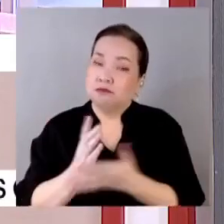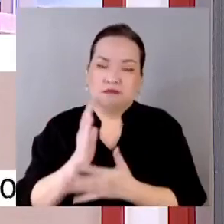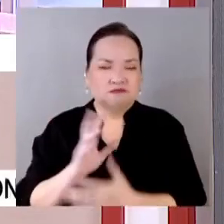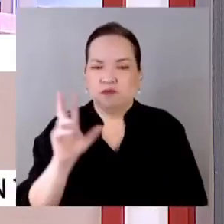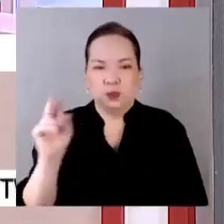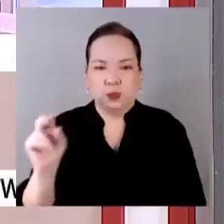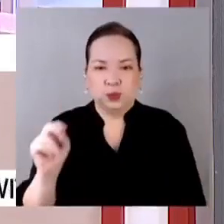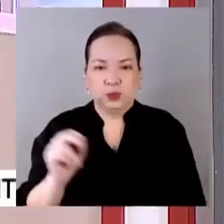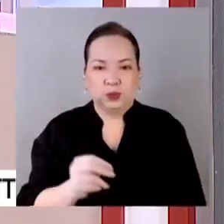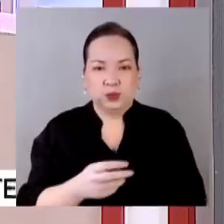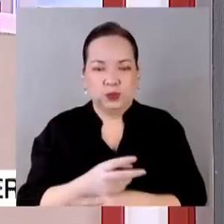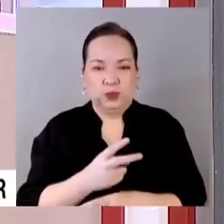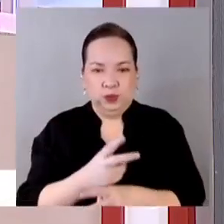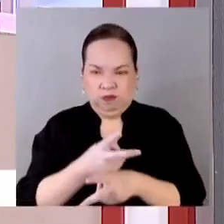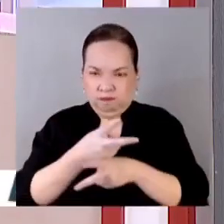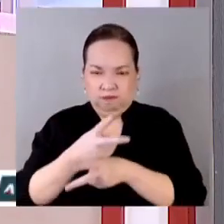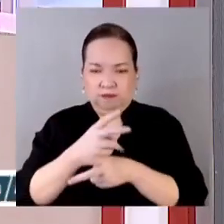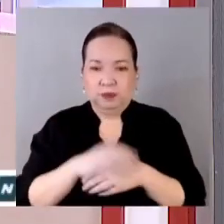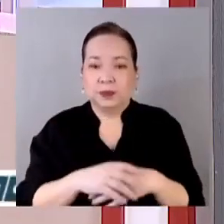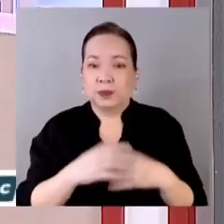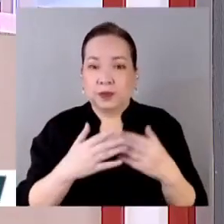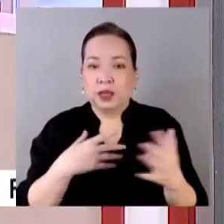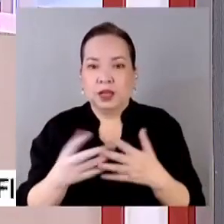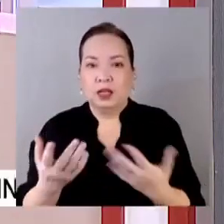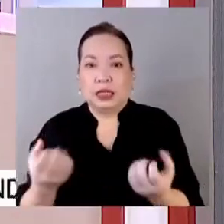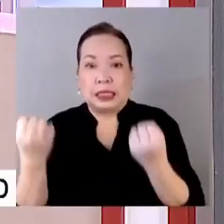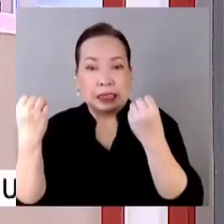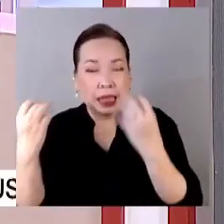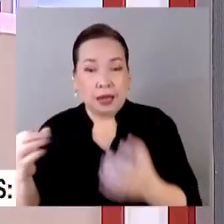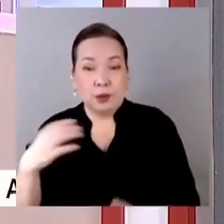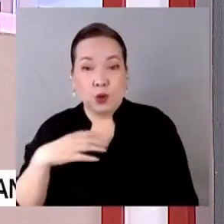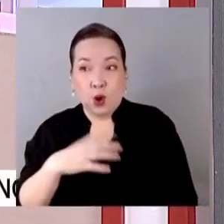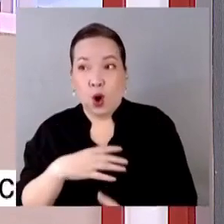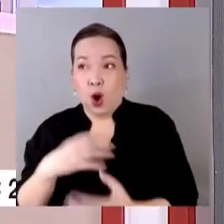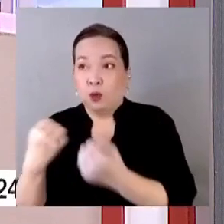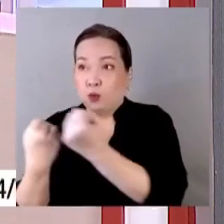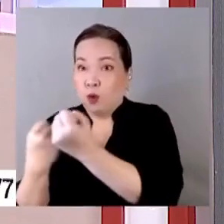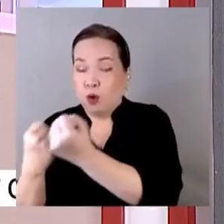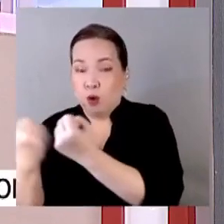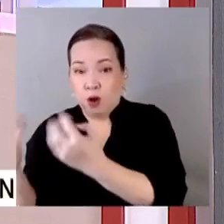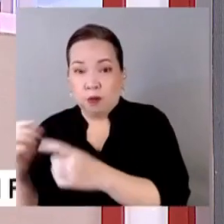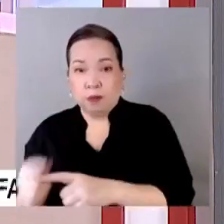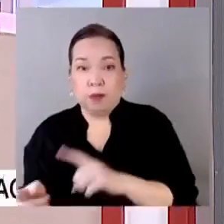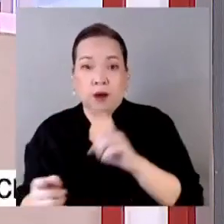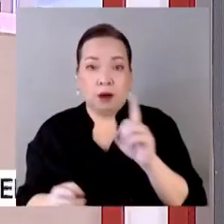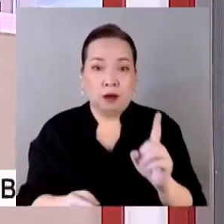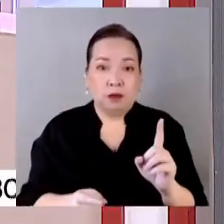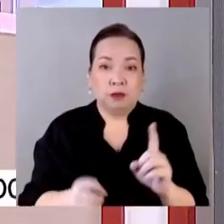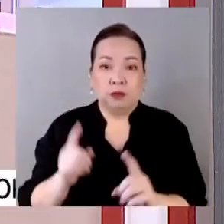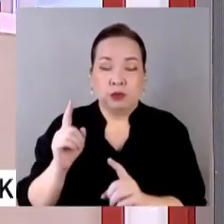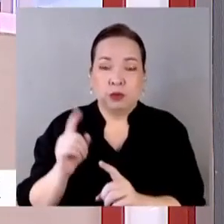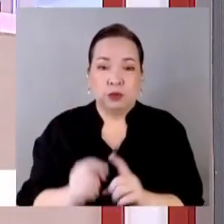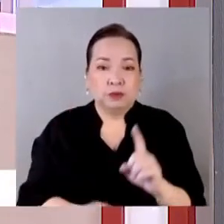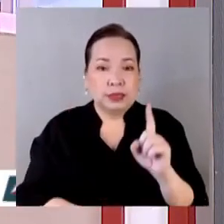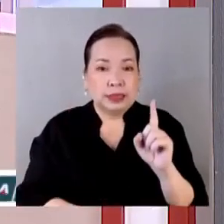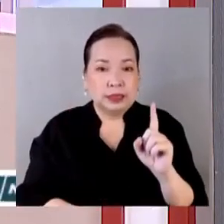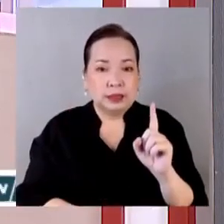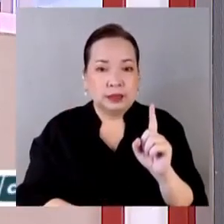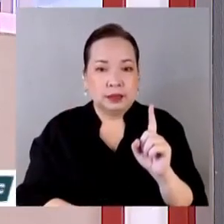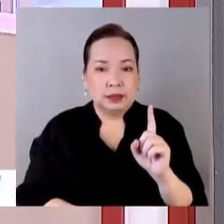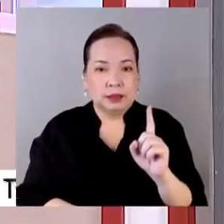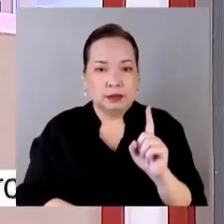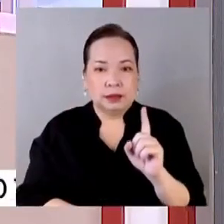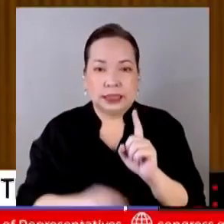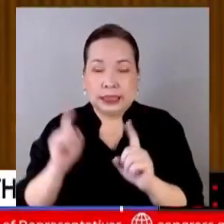Well, despite the overwhelming support of the lower house, one of the seven lawmakers who voted against the bill on constitutional convention stands by his